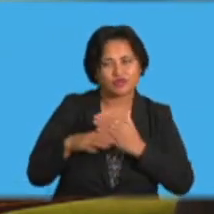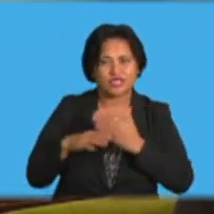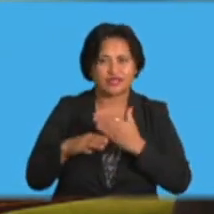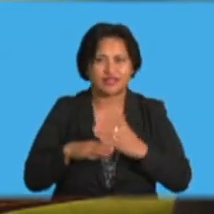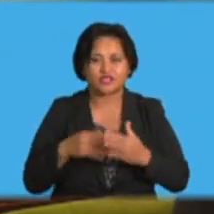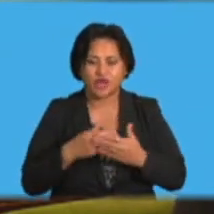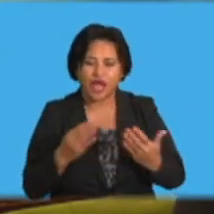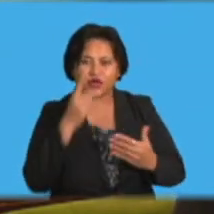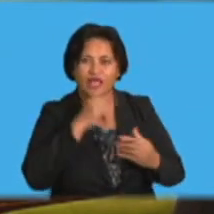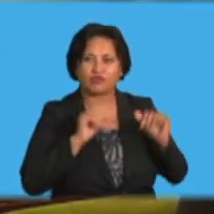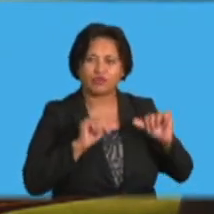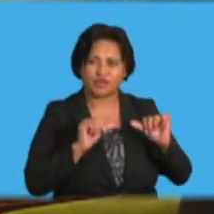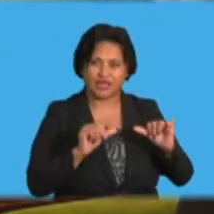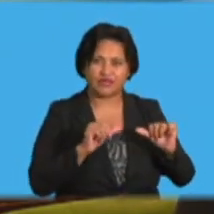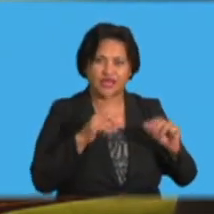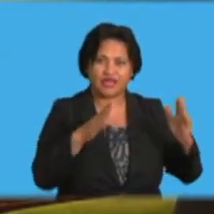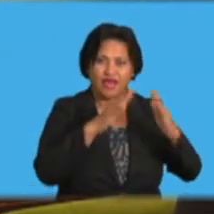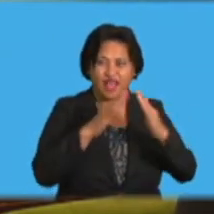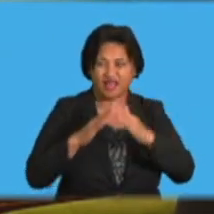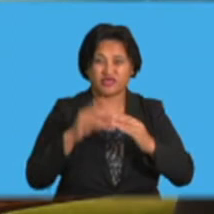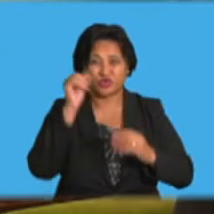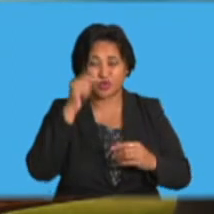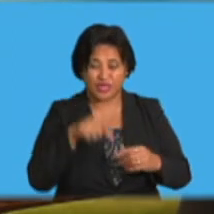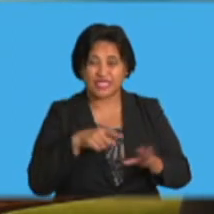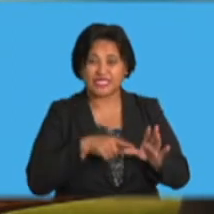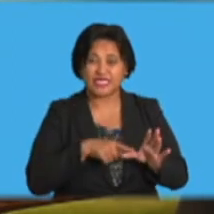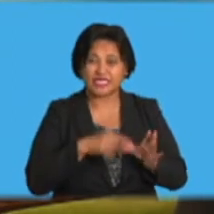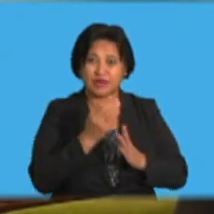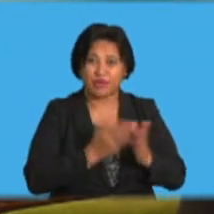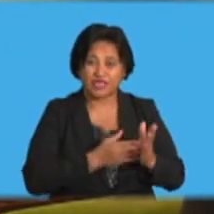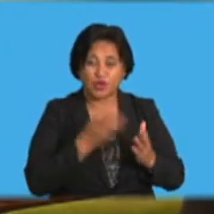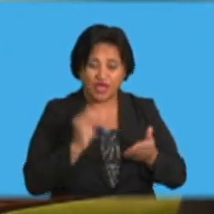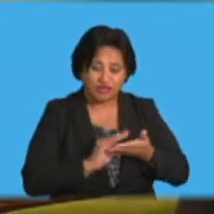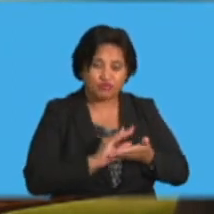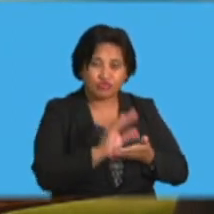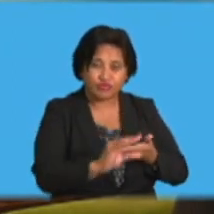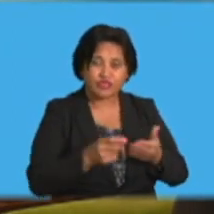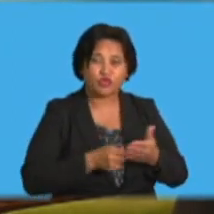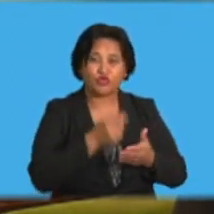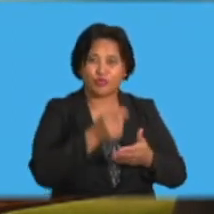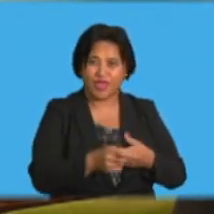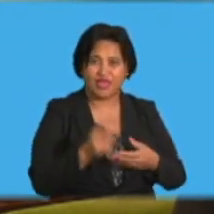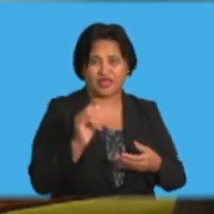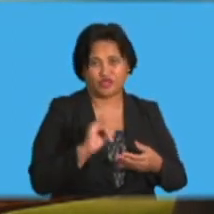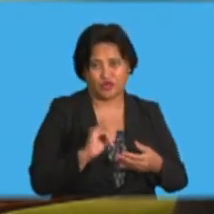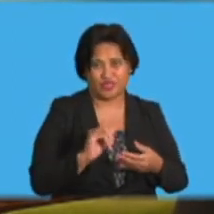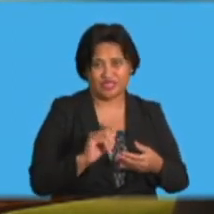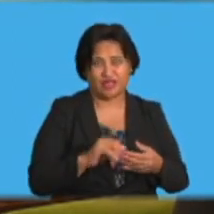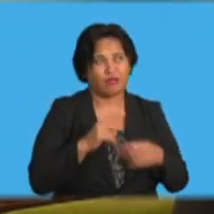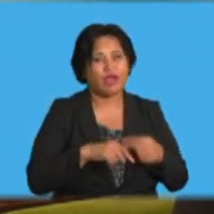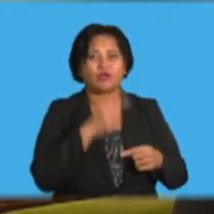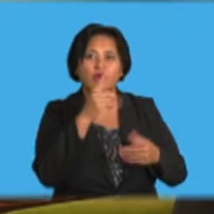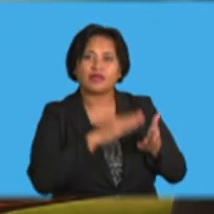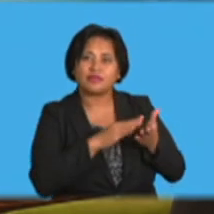so households can be covered. As you know, in this year's budget, we made a budgetary allocation to pay premiums up to about $1 million for